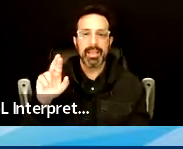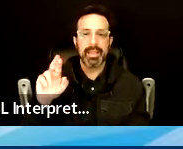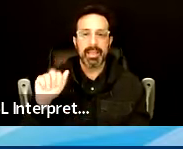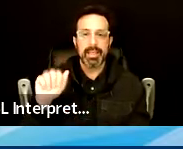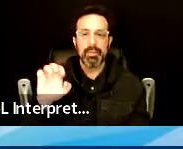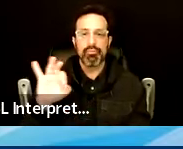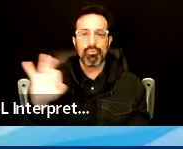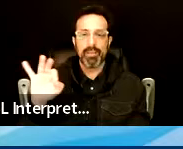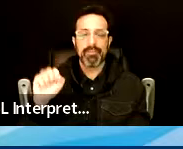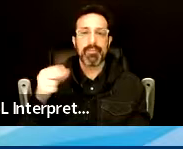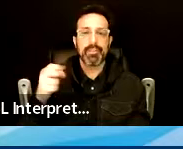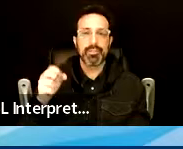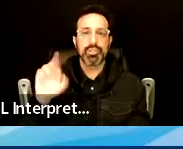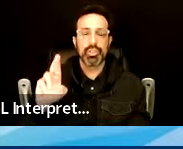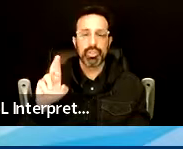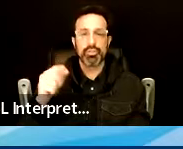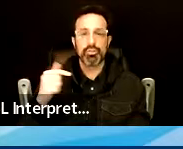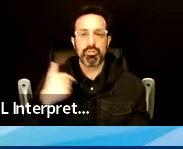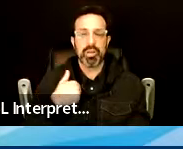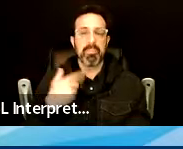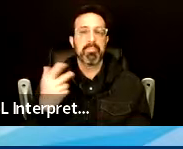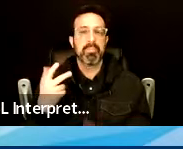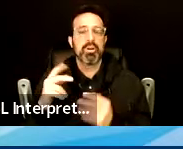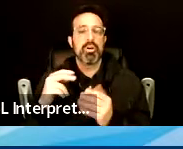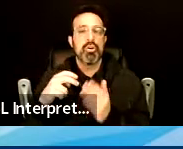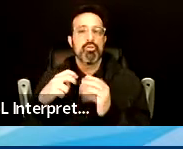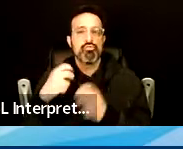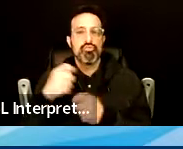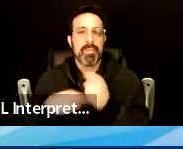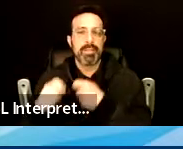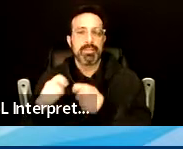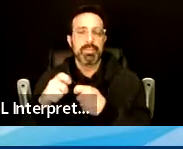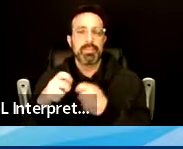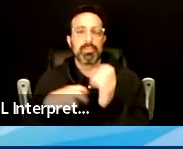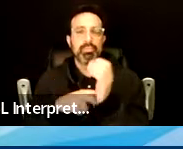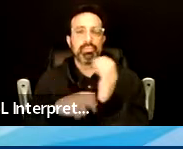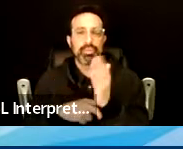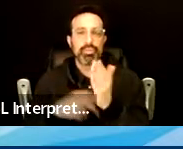Program Manager for the Interstate Bridge Replacement Program. Nice to see you all today.